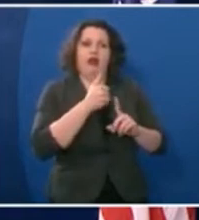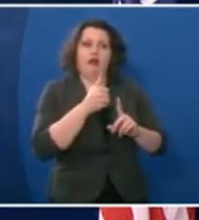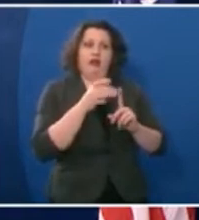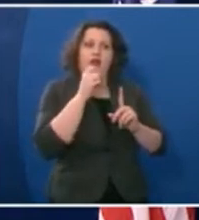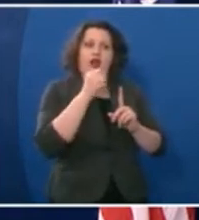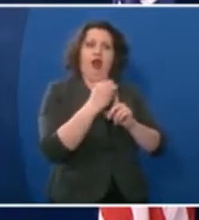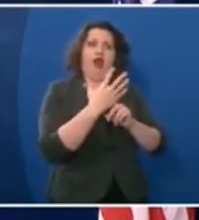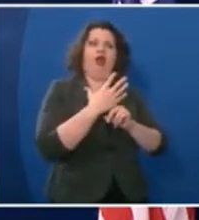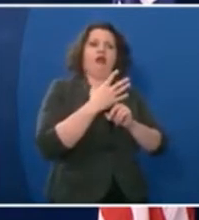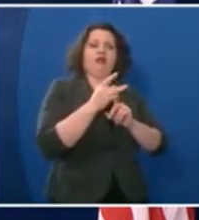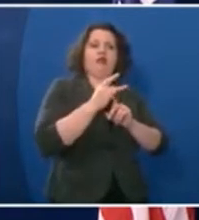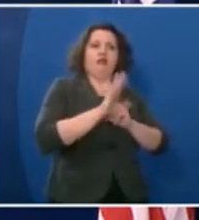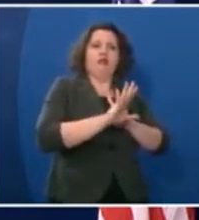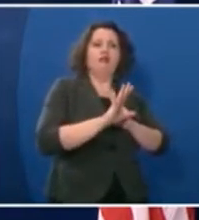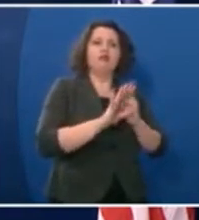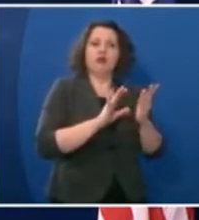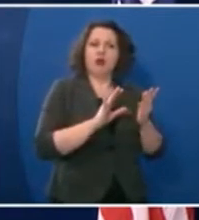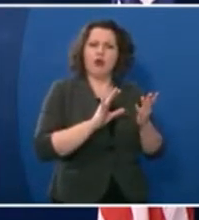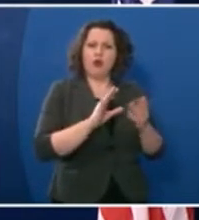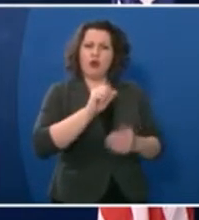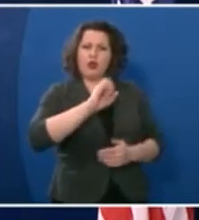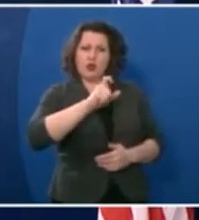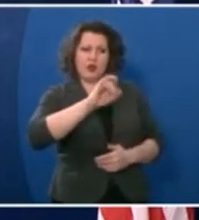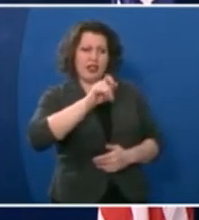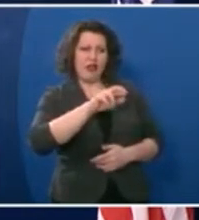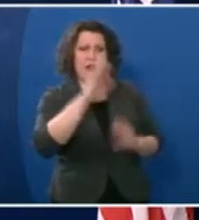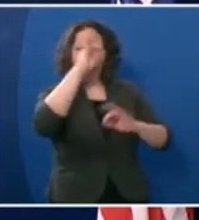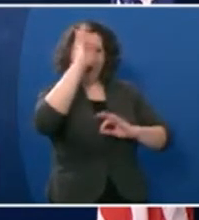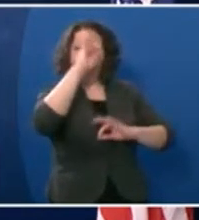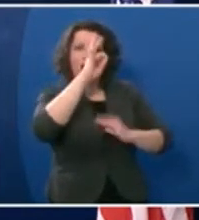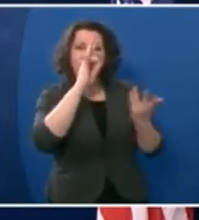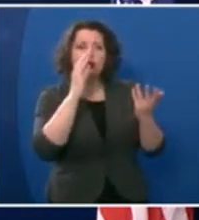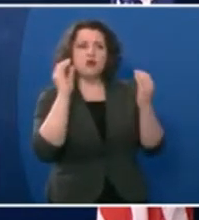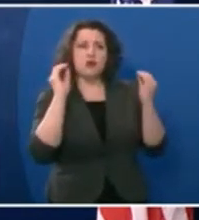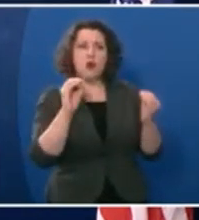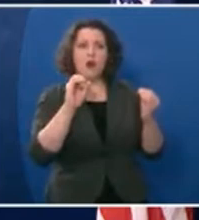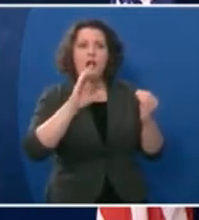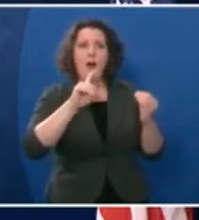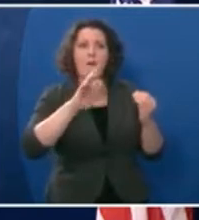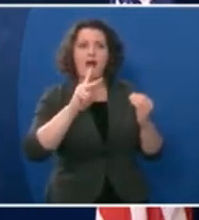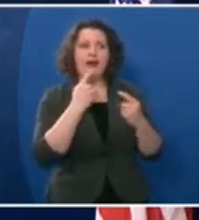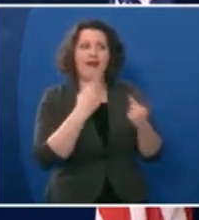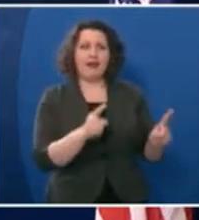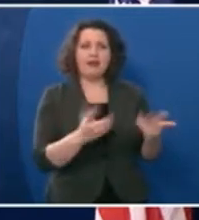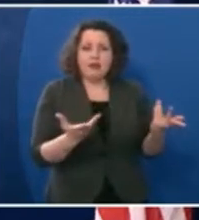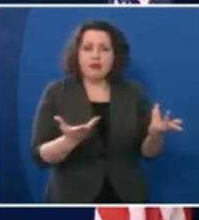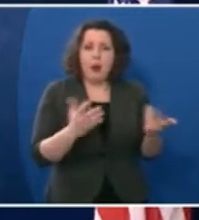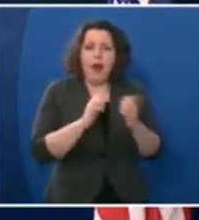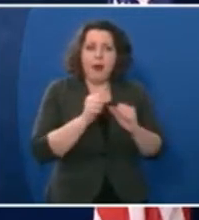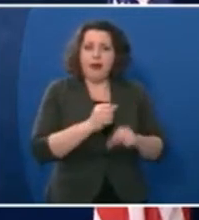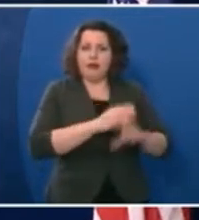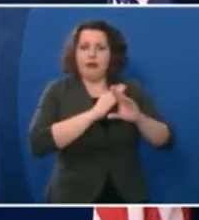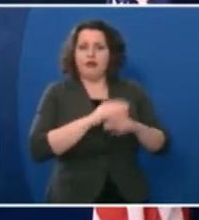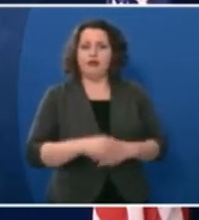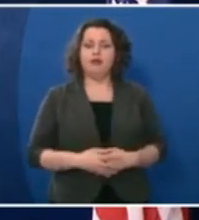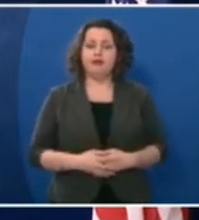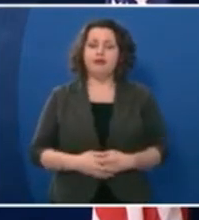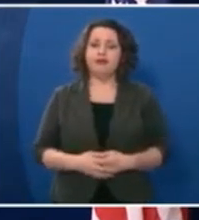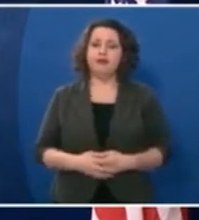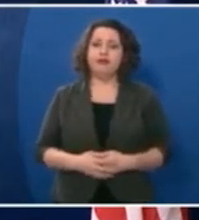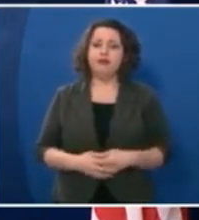the community. How were people in Sioux Center to know if they didn't know there was an outbreak? I think a lot, to Sarah's point, a lot of